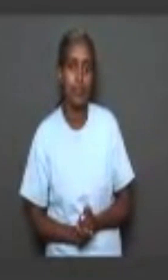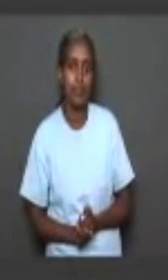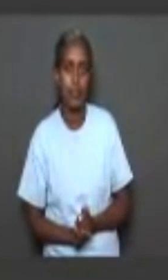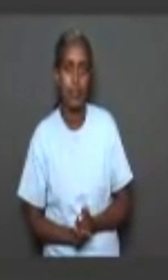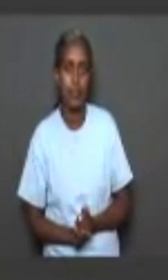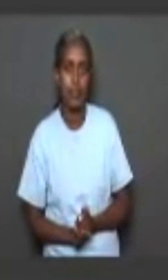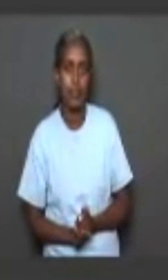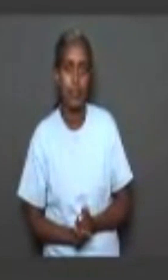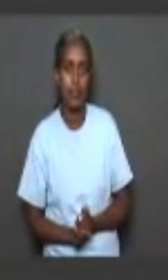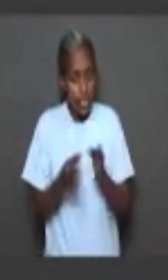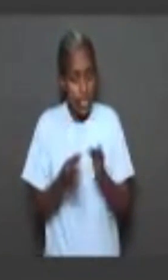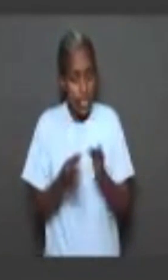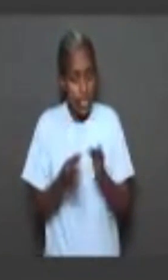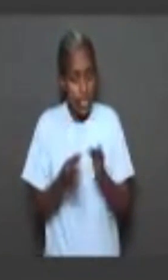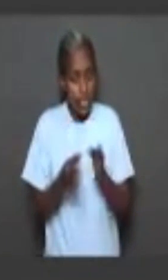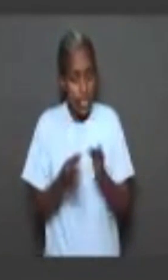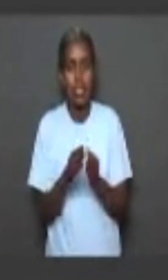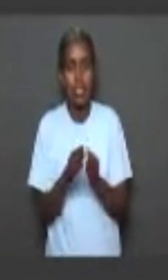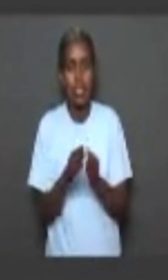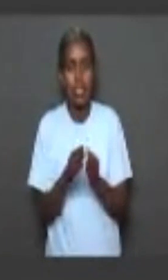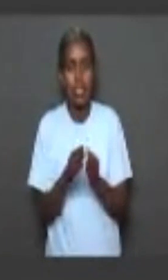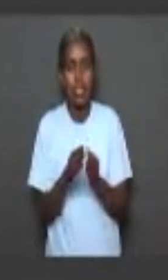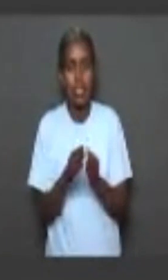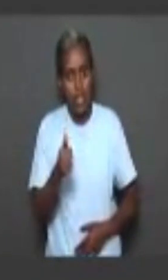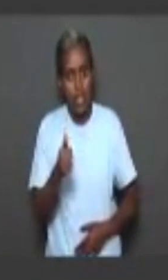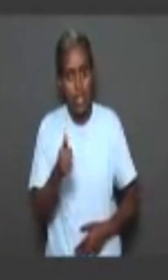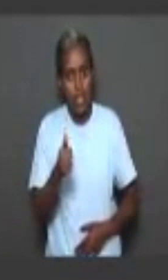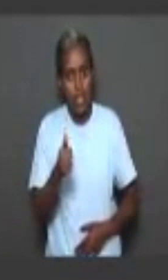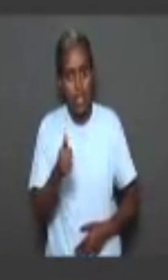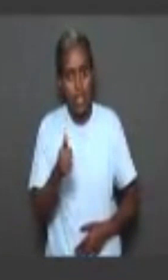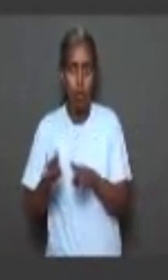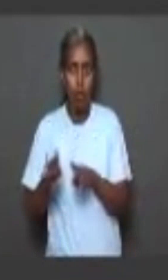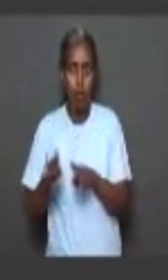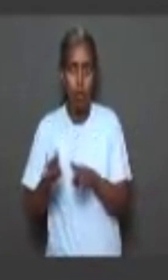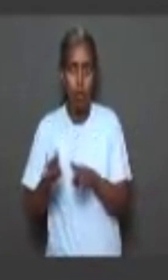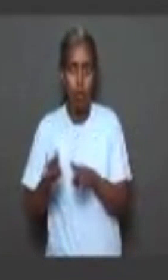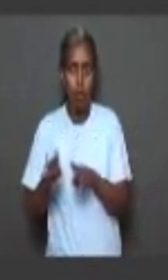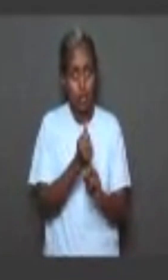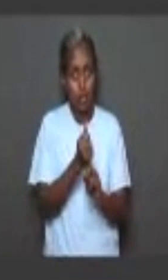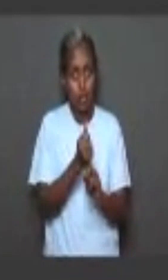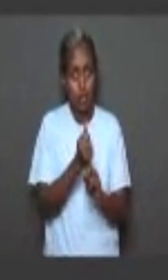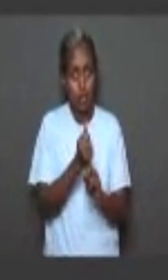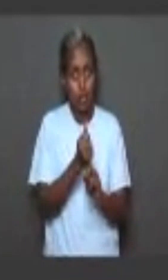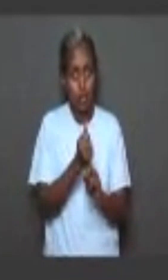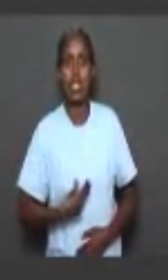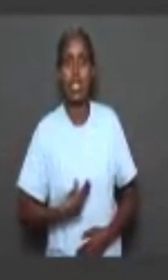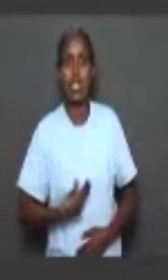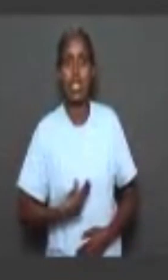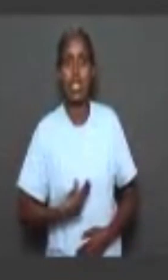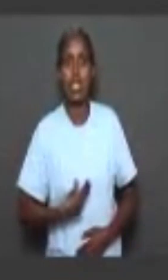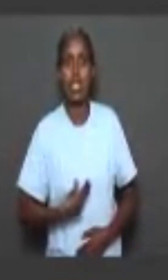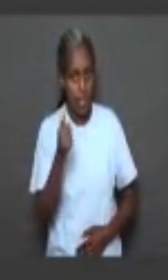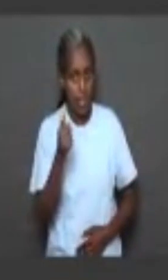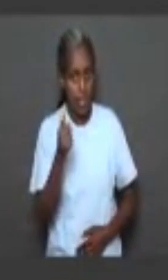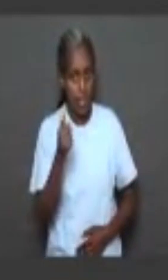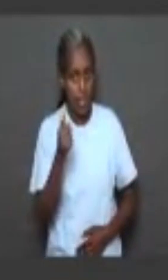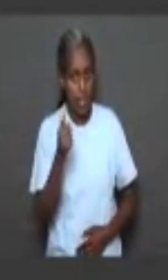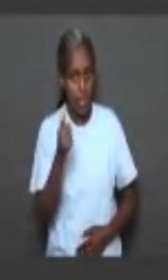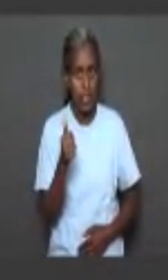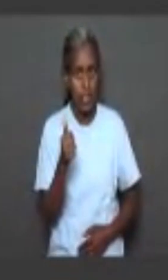If the set of A also included the element 10,